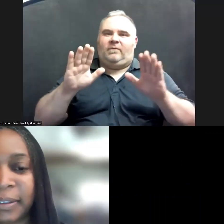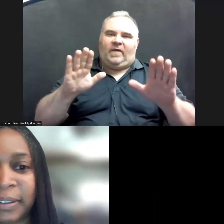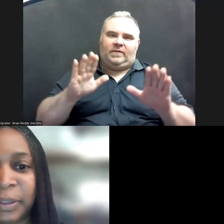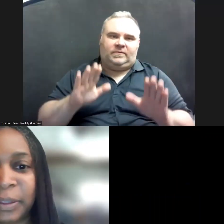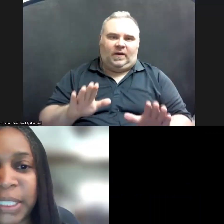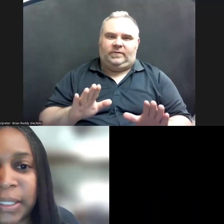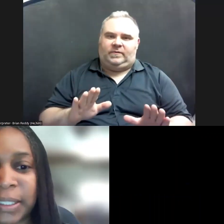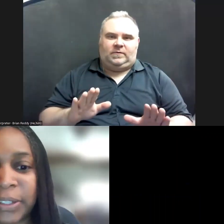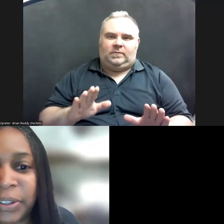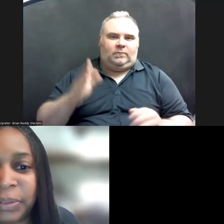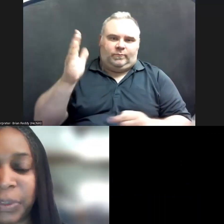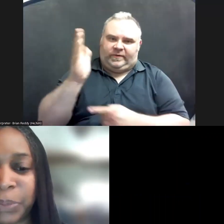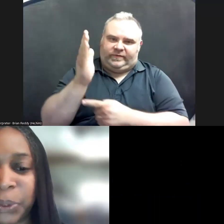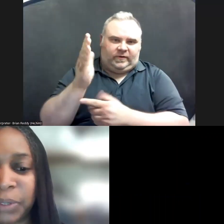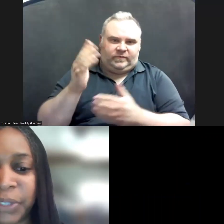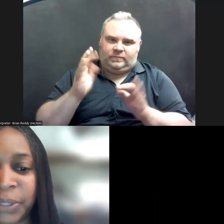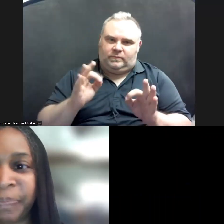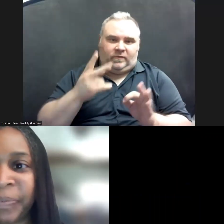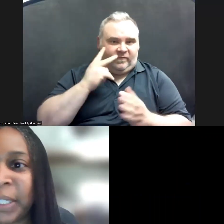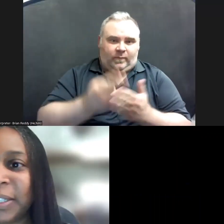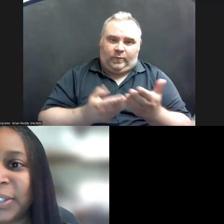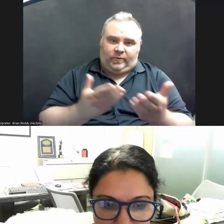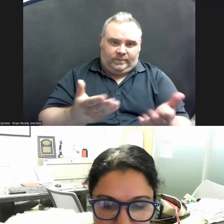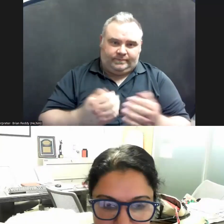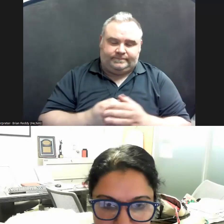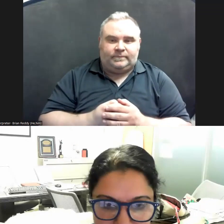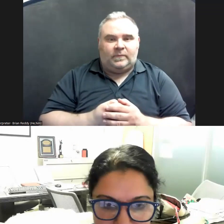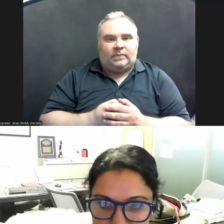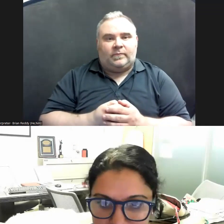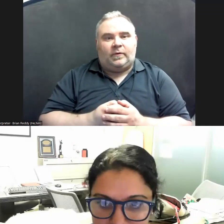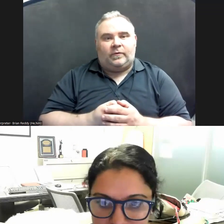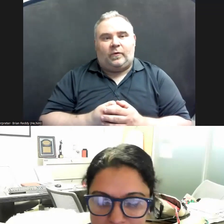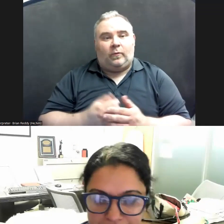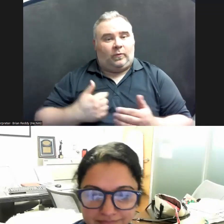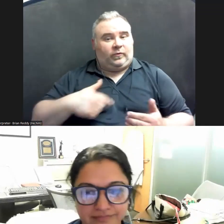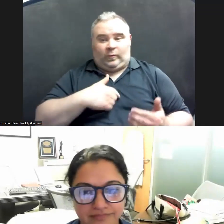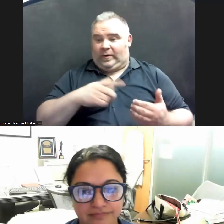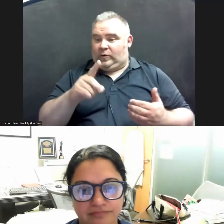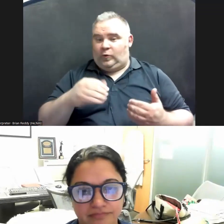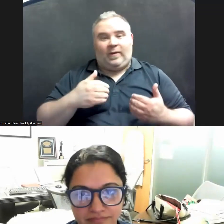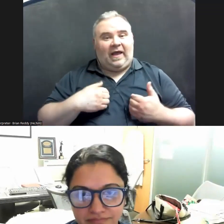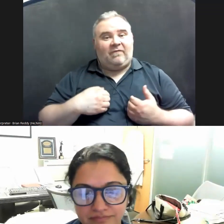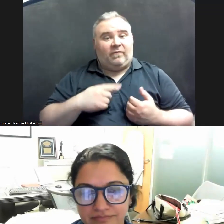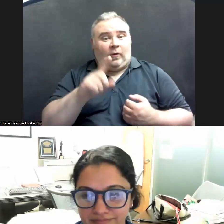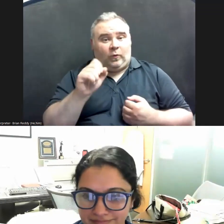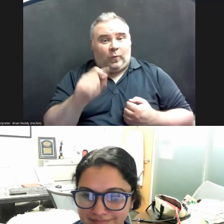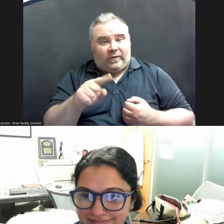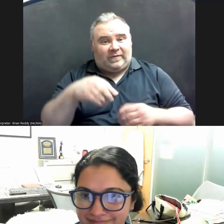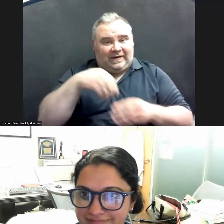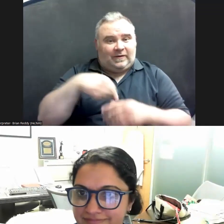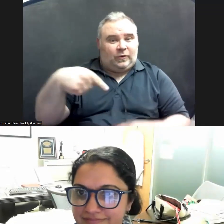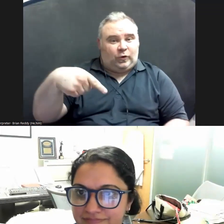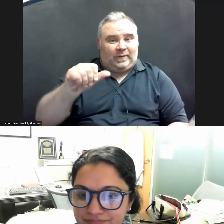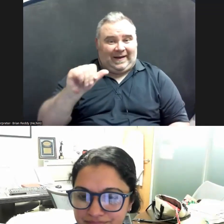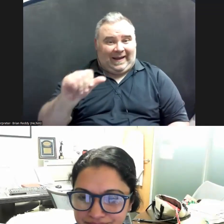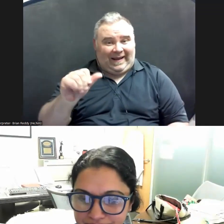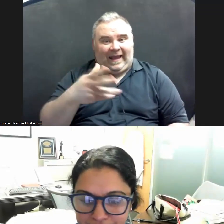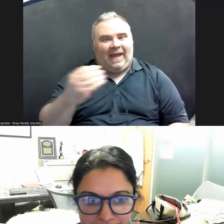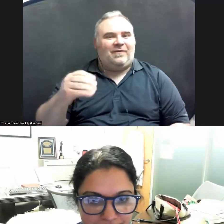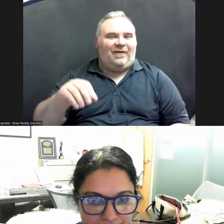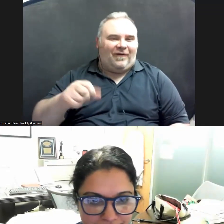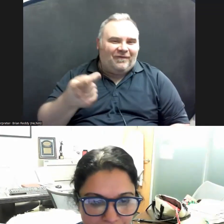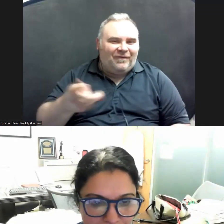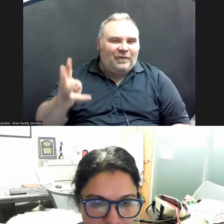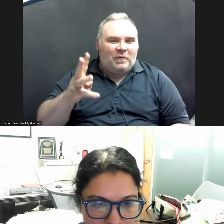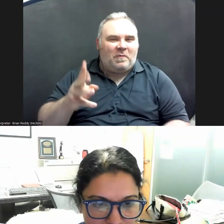fantastic presentation from both of you. So we do have a question in the Q&A box, and I also got a few